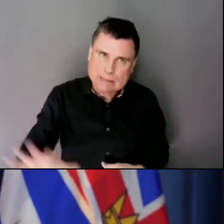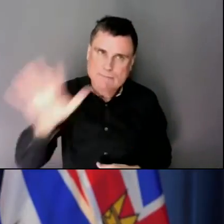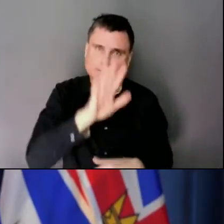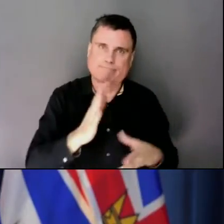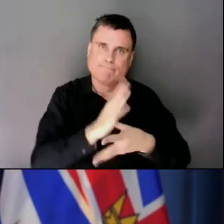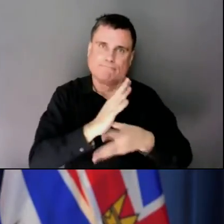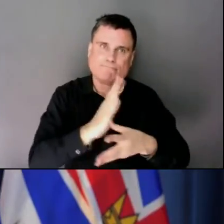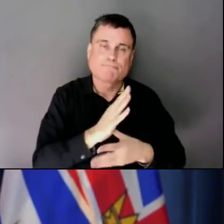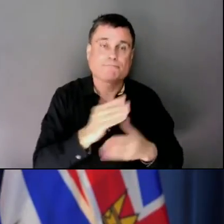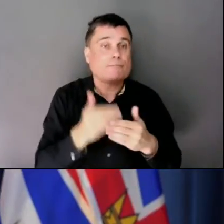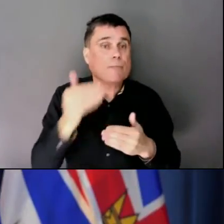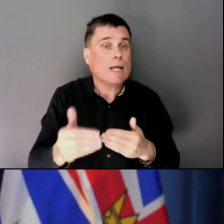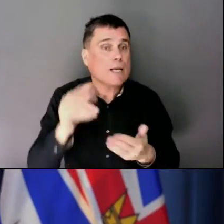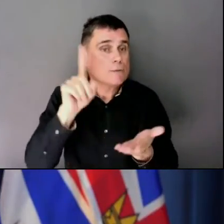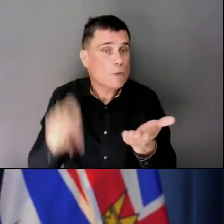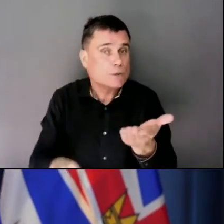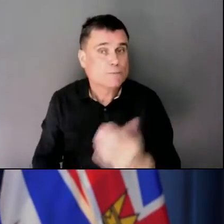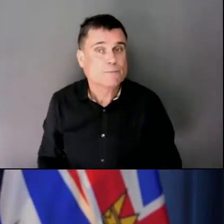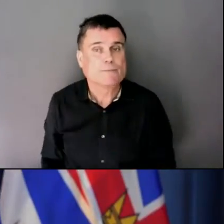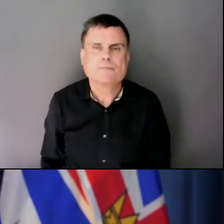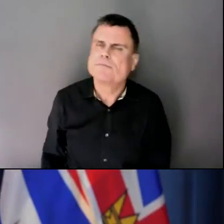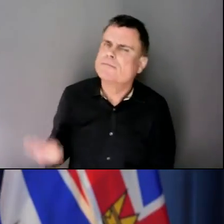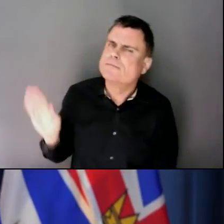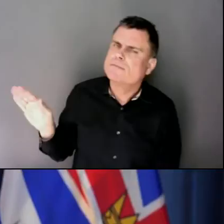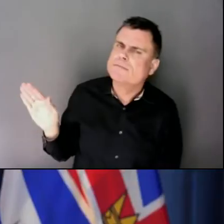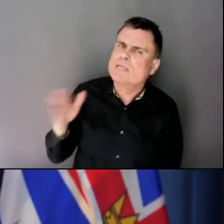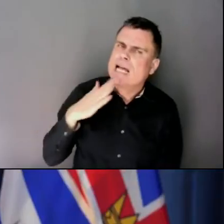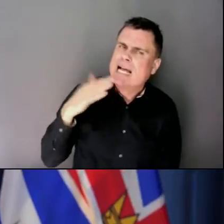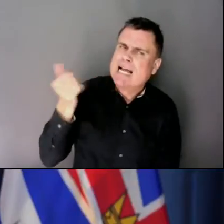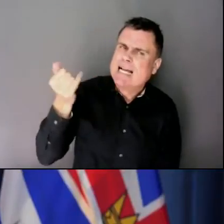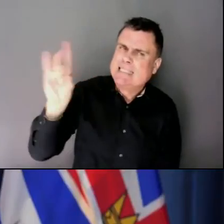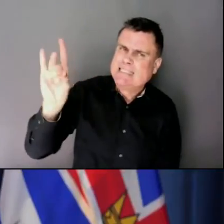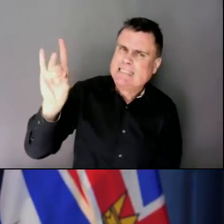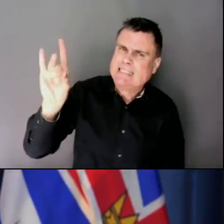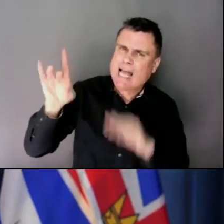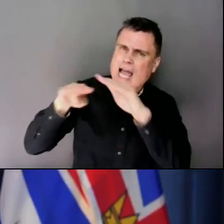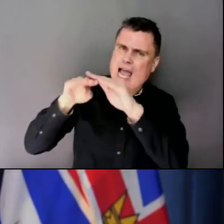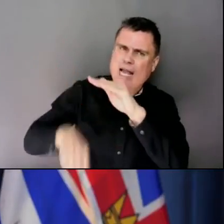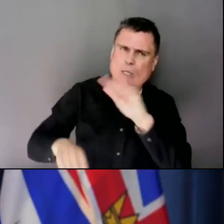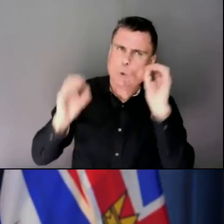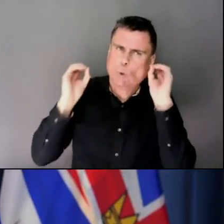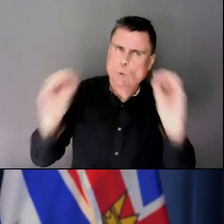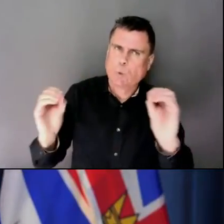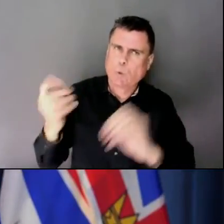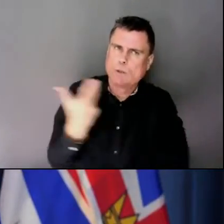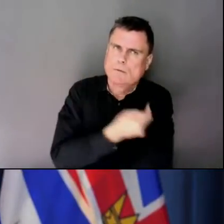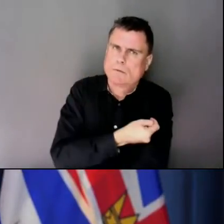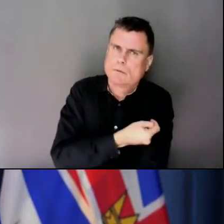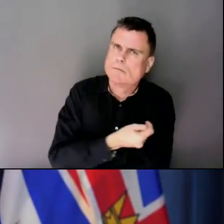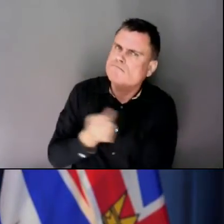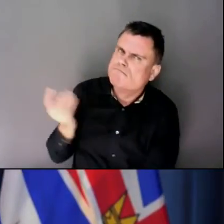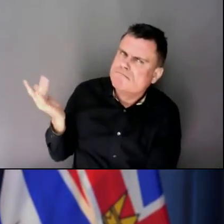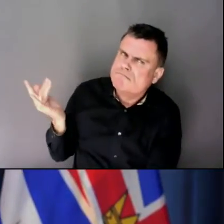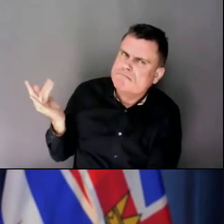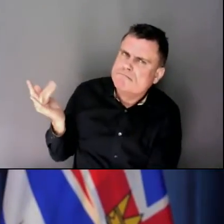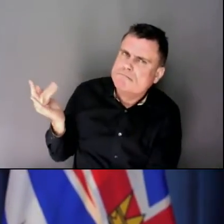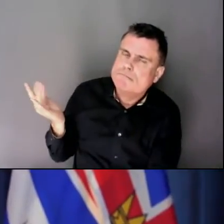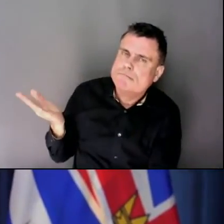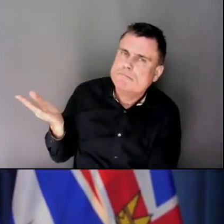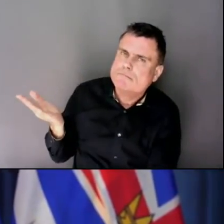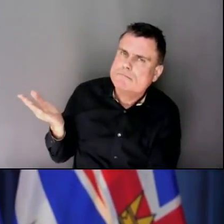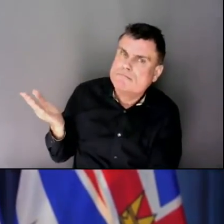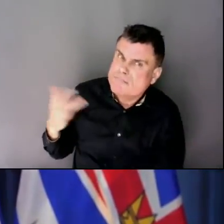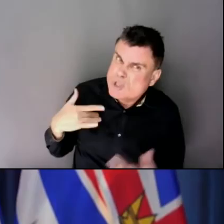just wondering, with regards to kids under 18 not being eligible for the vaccine, is that a concern? And can we